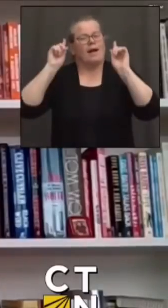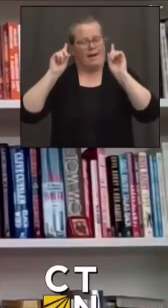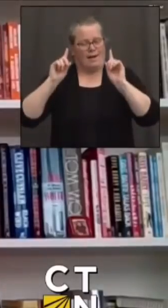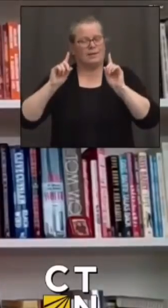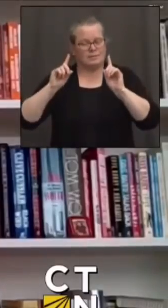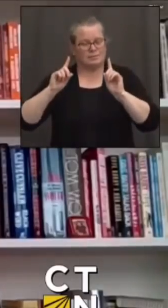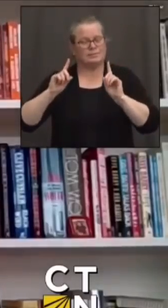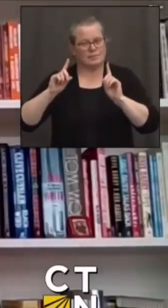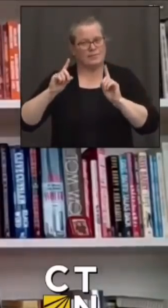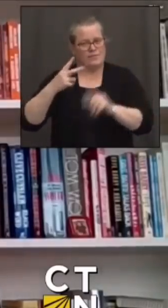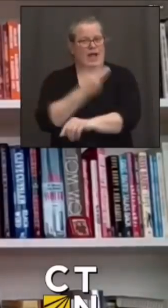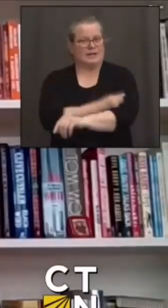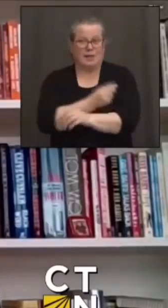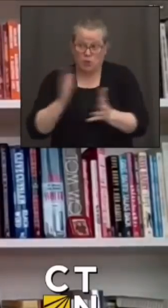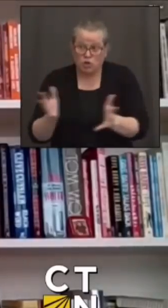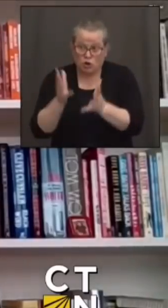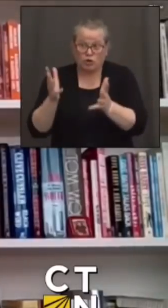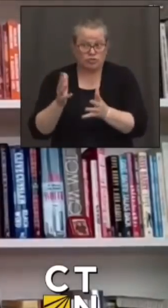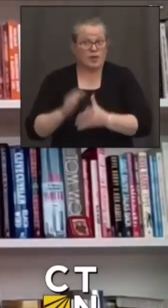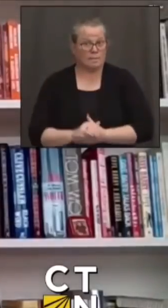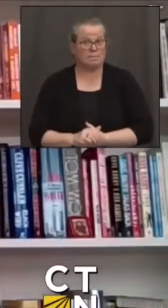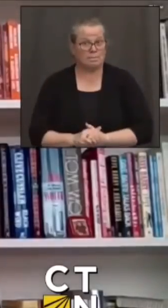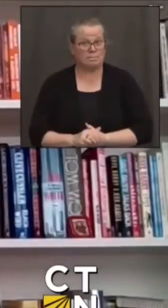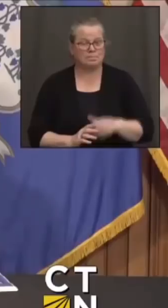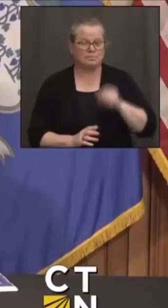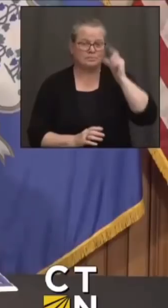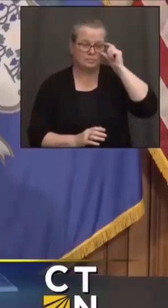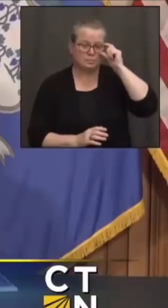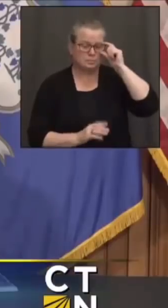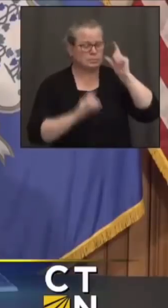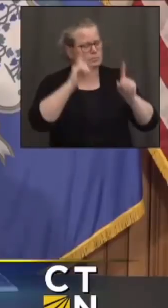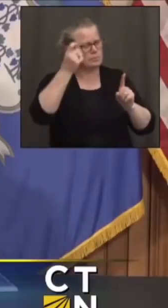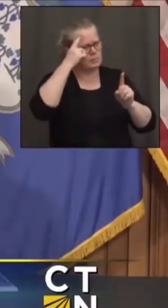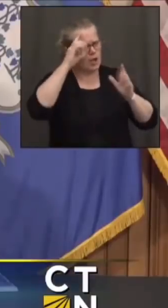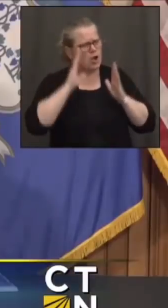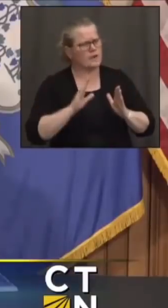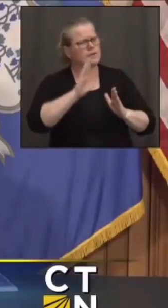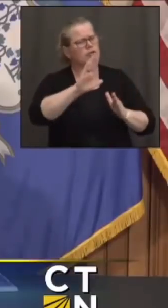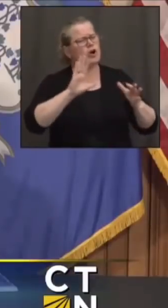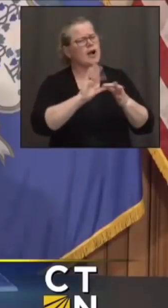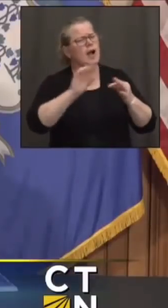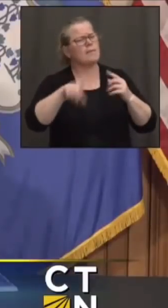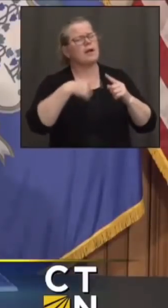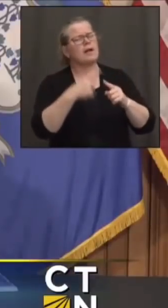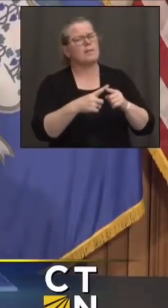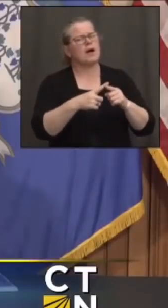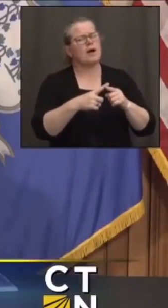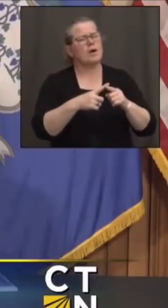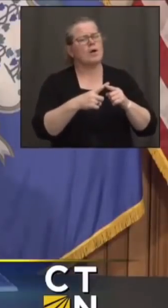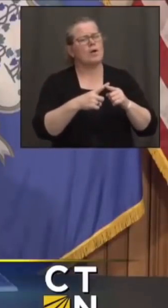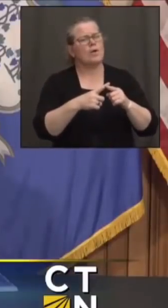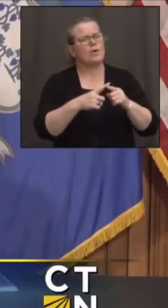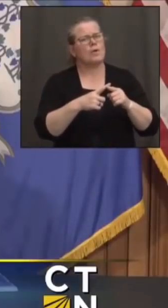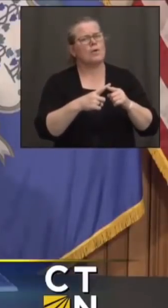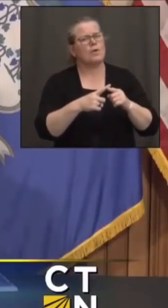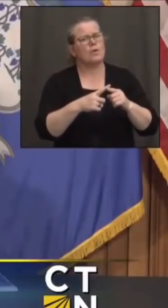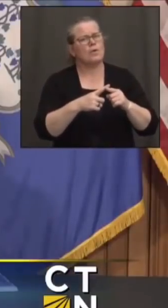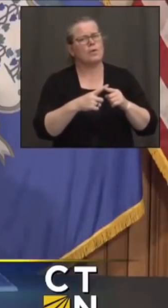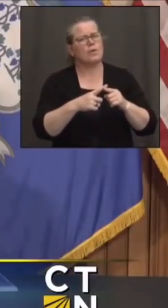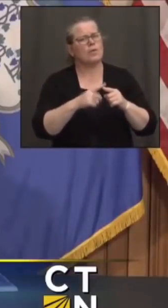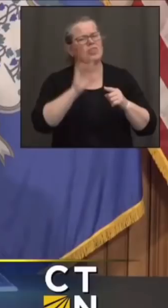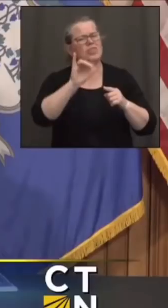them to do so. Okay, and Governor, I'd just like to follow up on your comment about robust remote